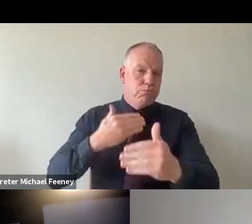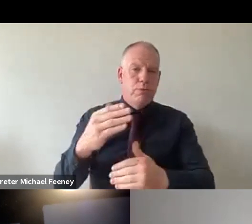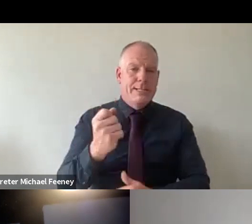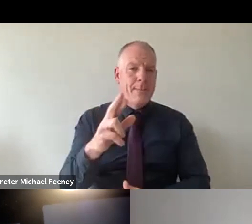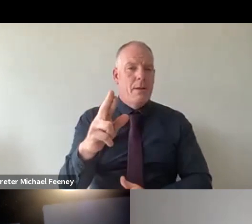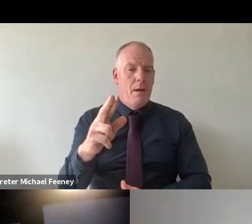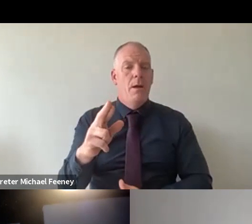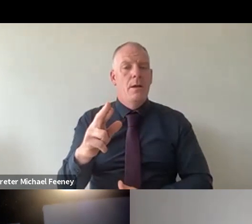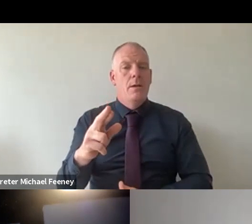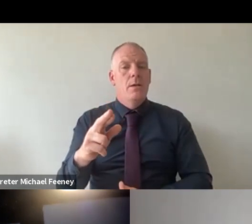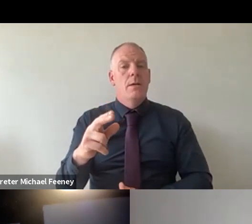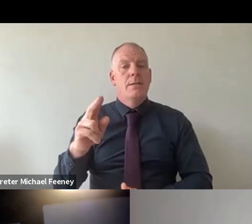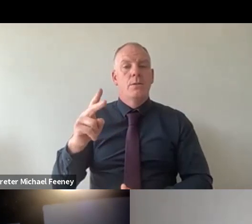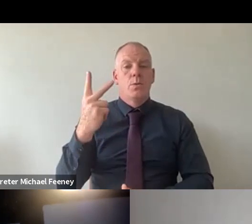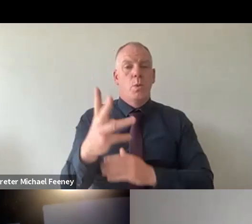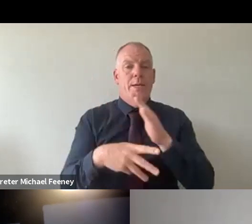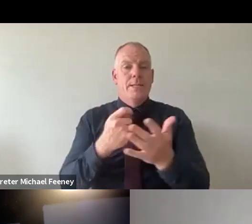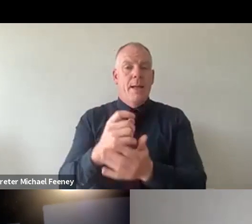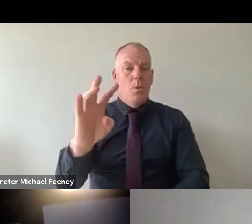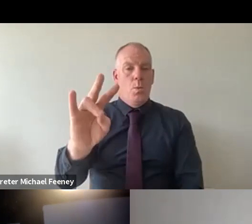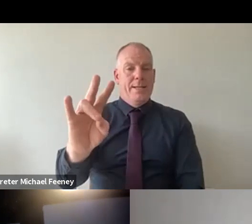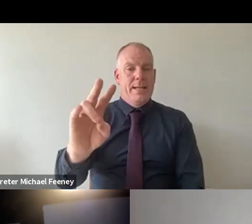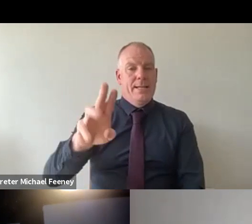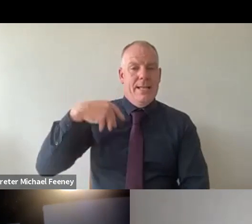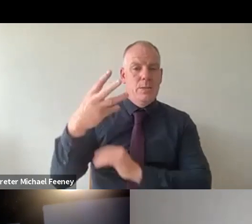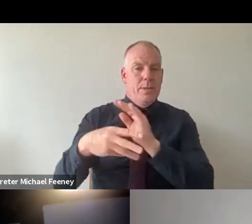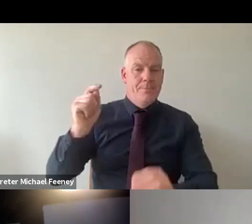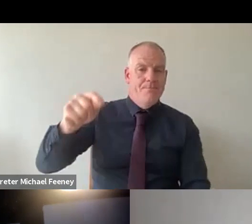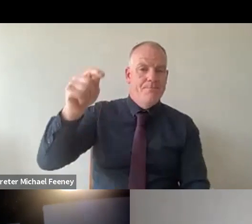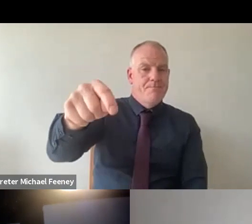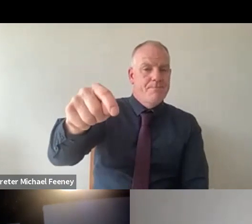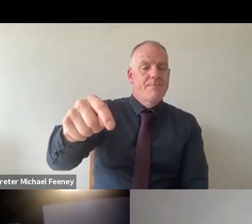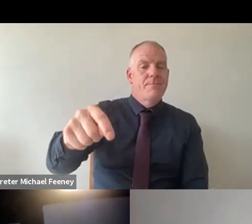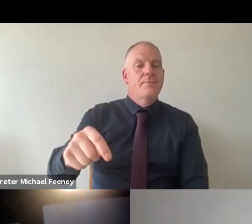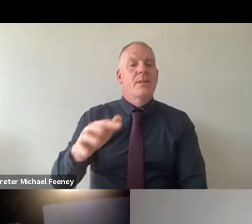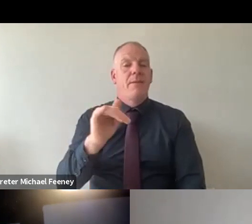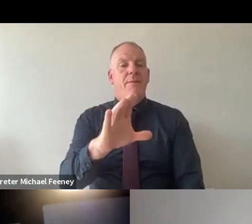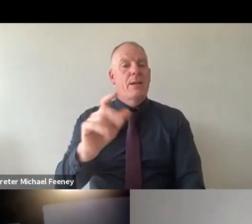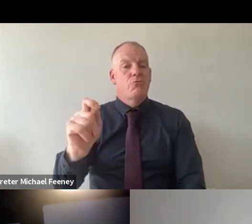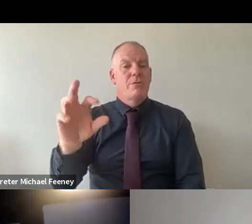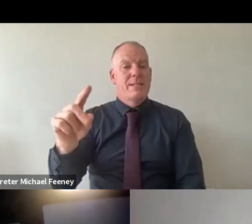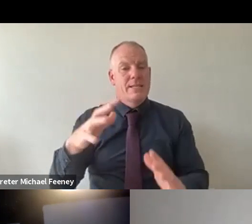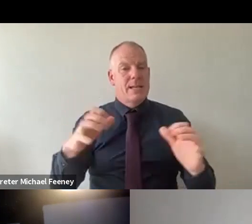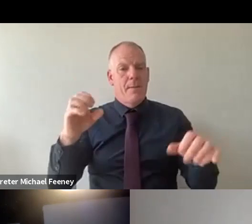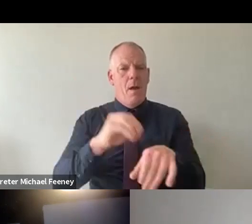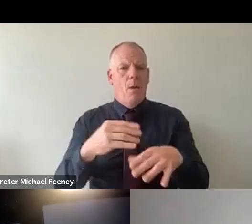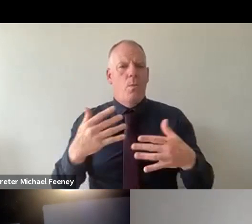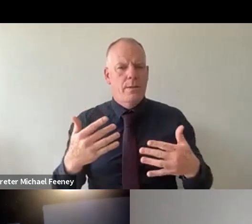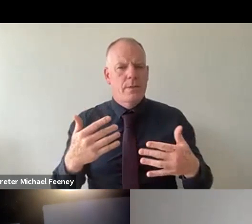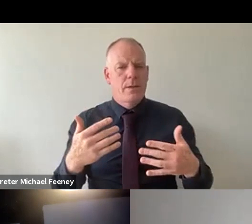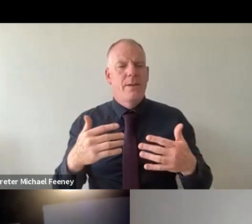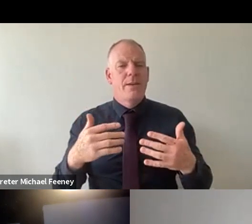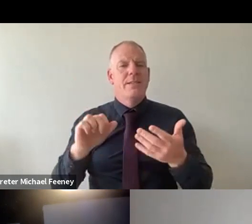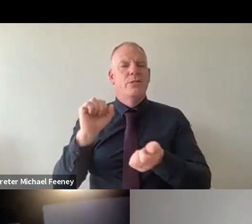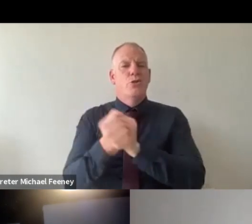So a week on Wednesday, the next FLAC Trinity seminar is on the